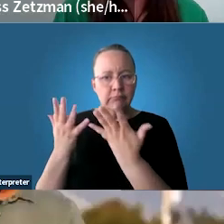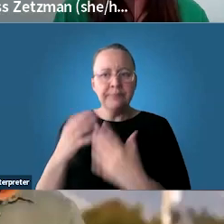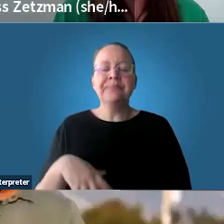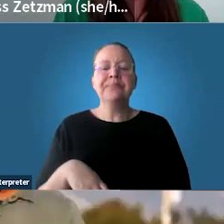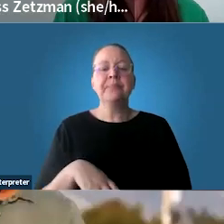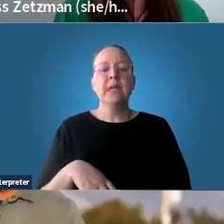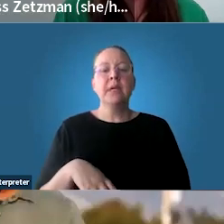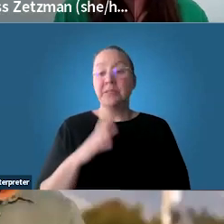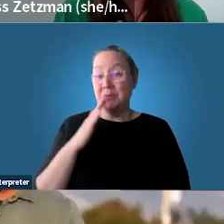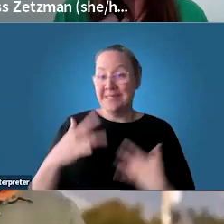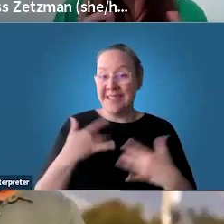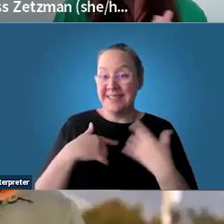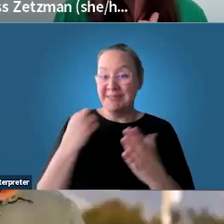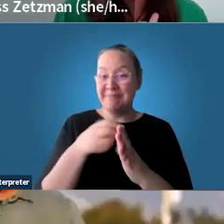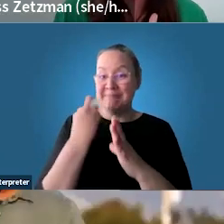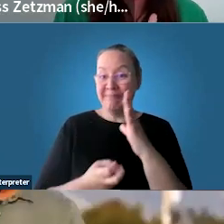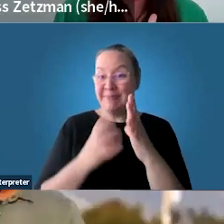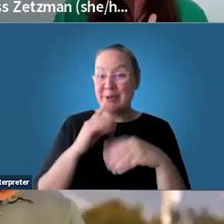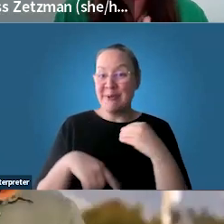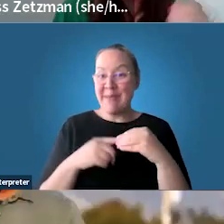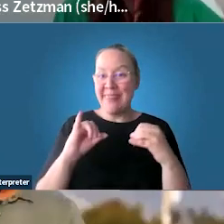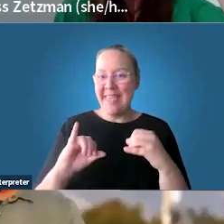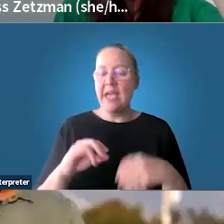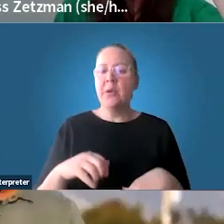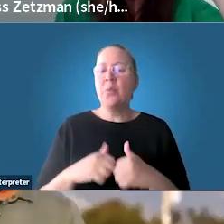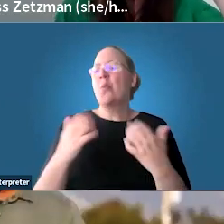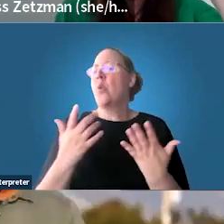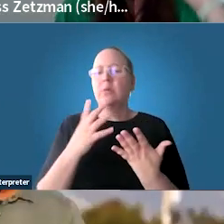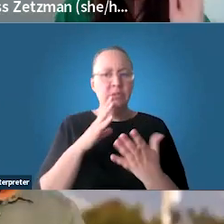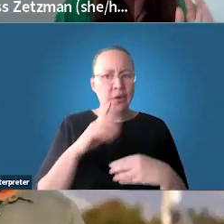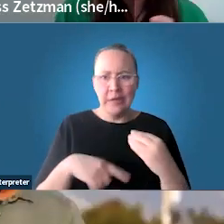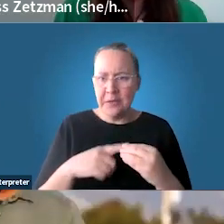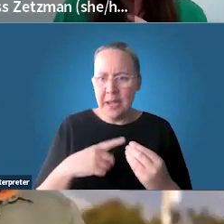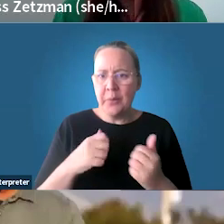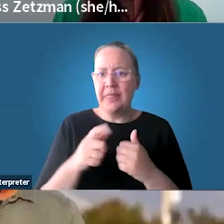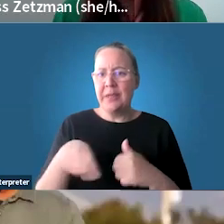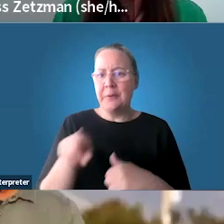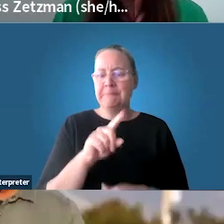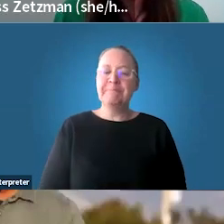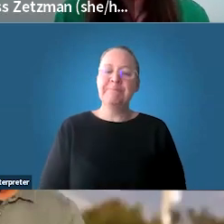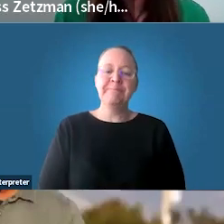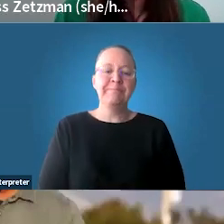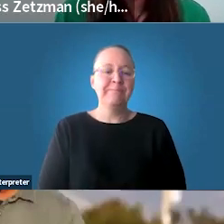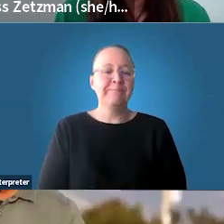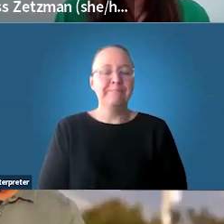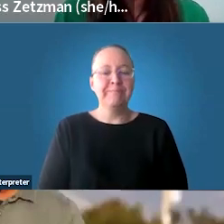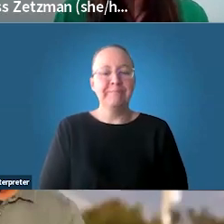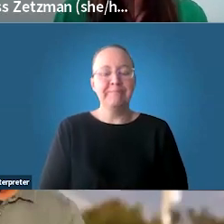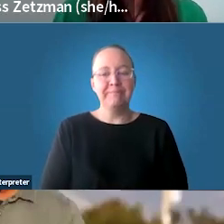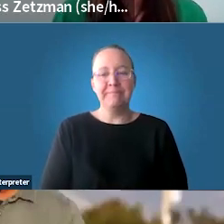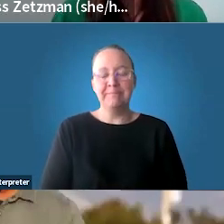So we're excited to dive in and talk to you a little bit about what we'll be talking through with you today.